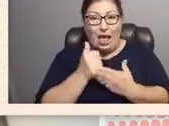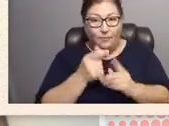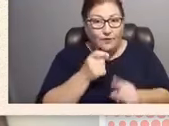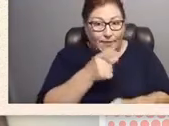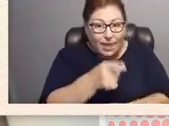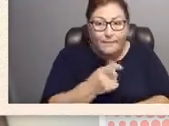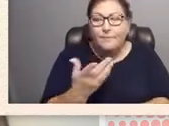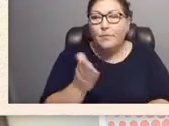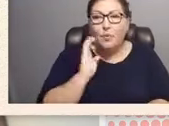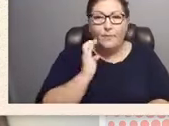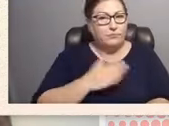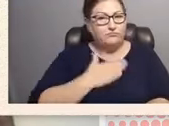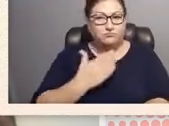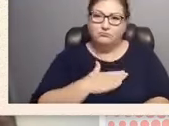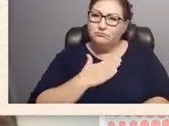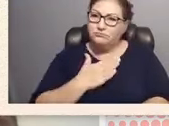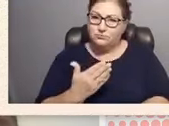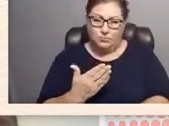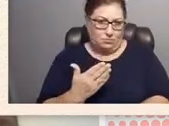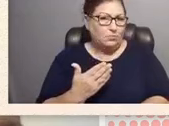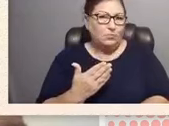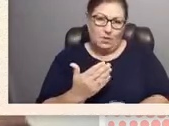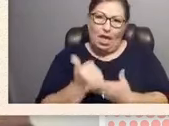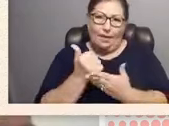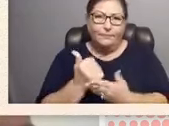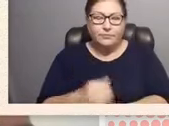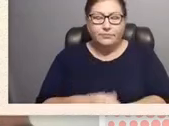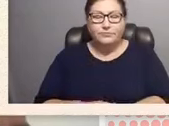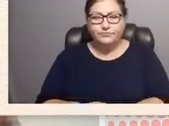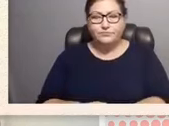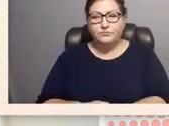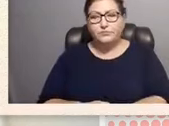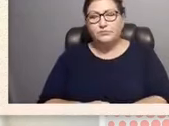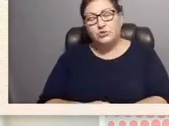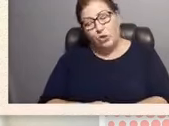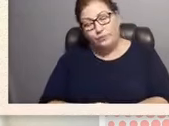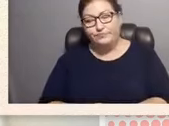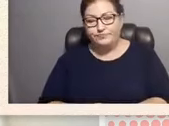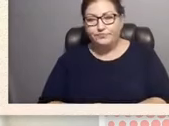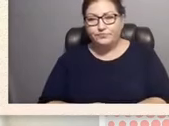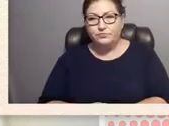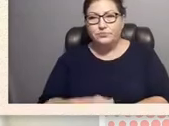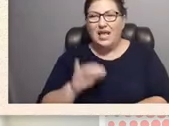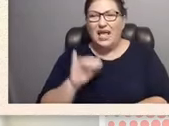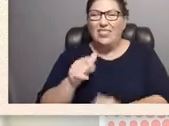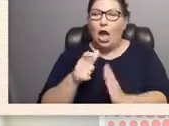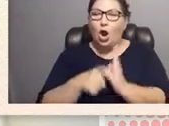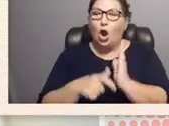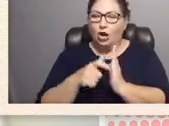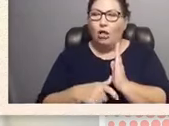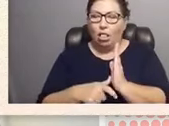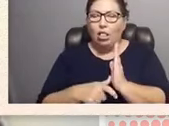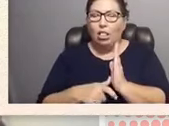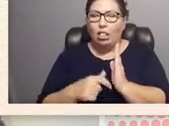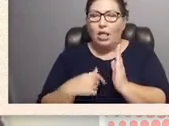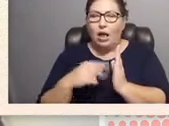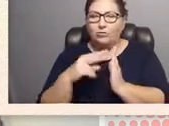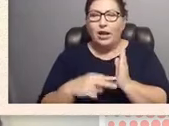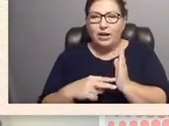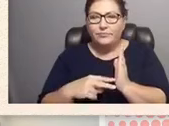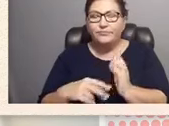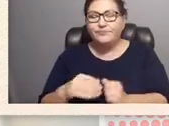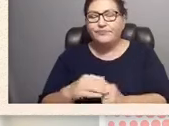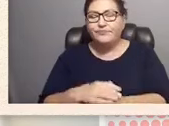going upon and do something like that. So this article, another article that I found out about